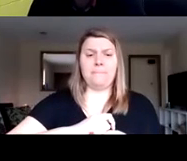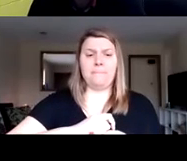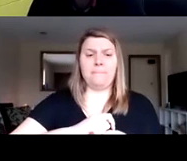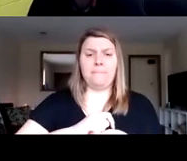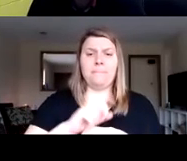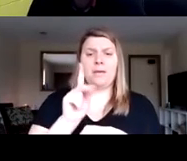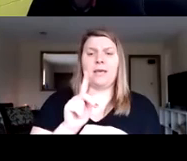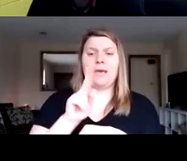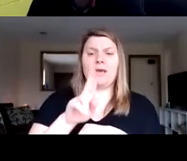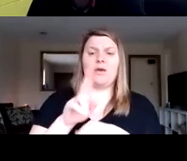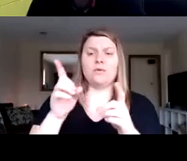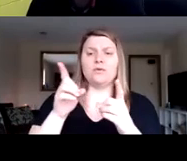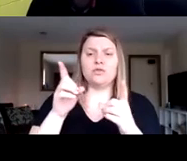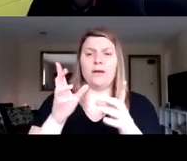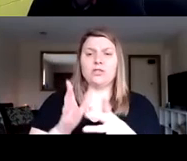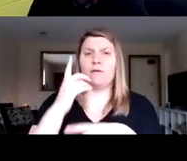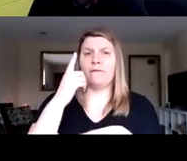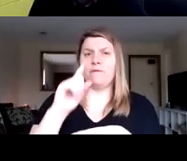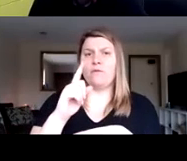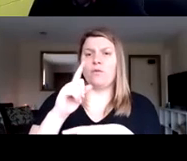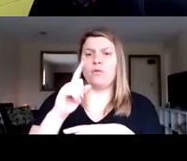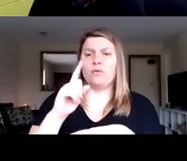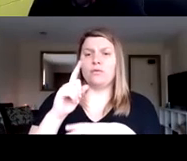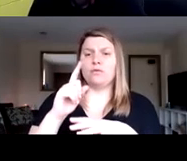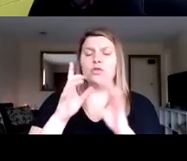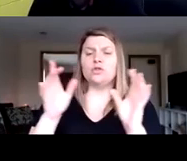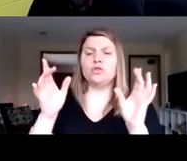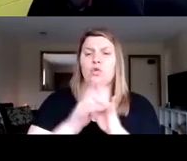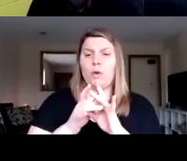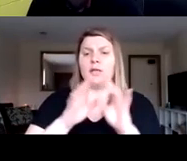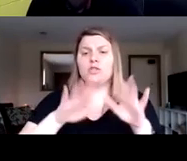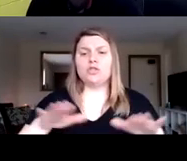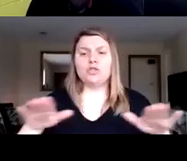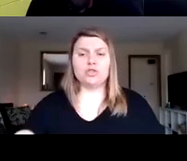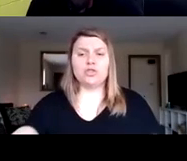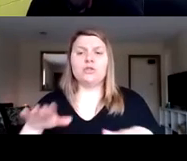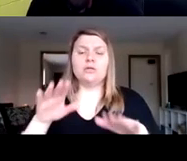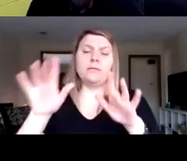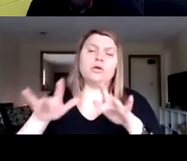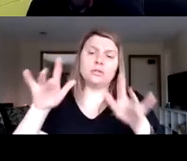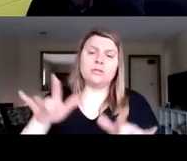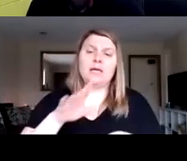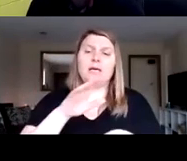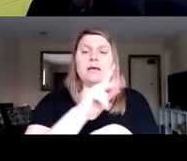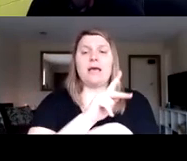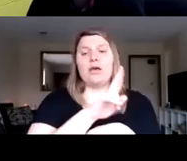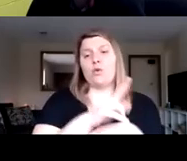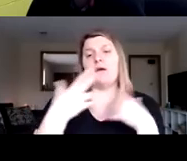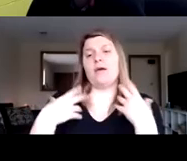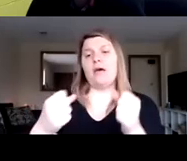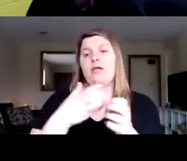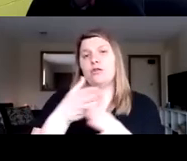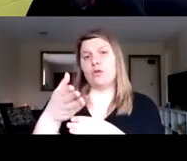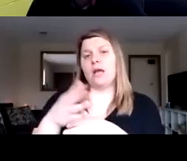KU director for the Joint Children's Mercy KU Global Health Track.